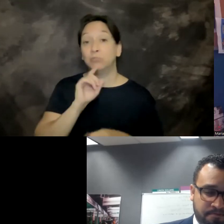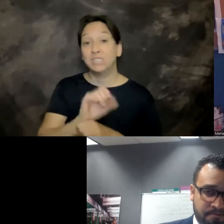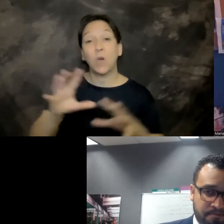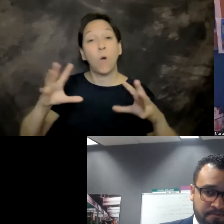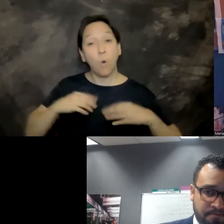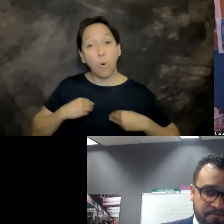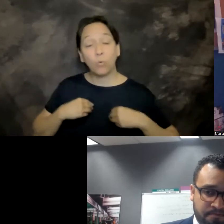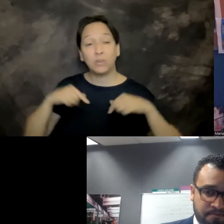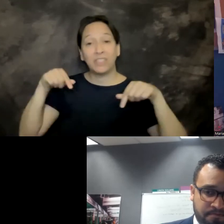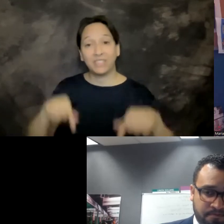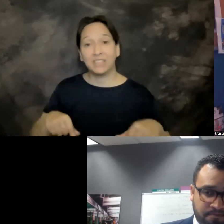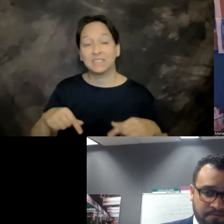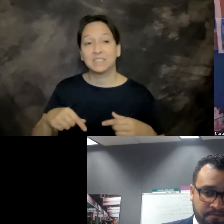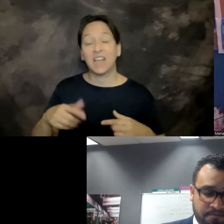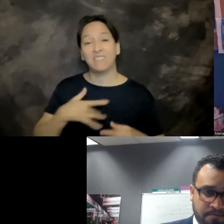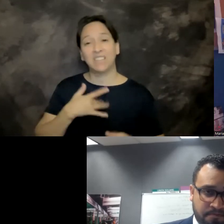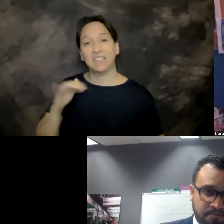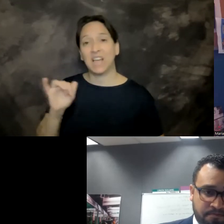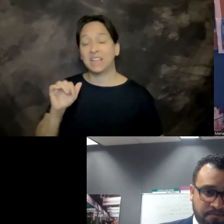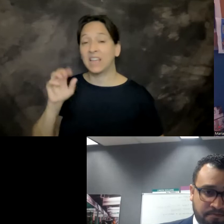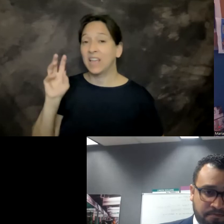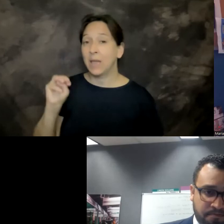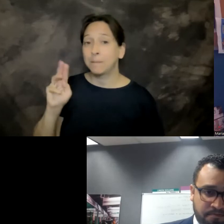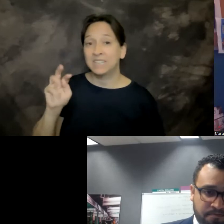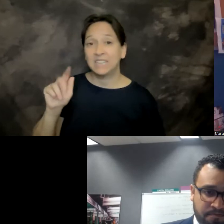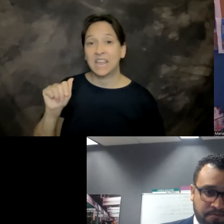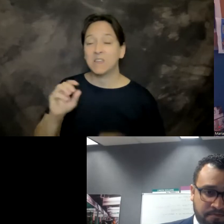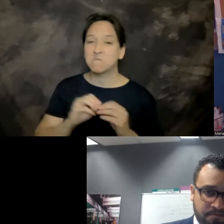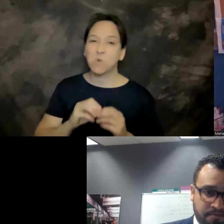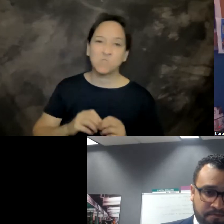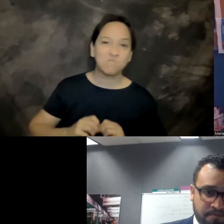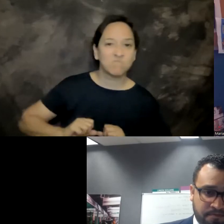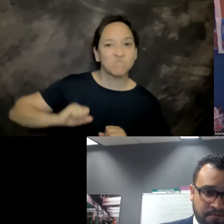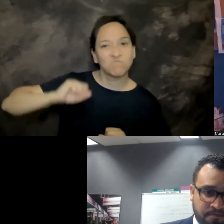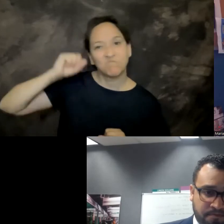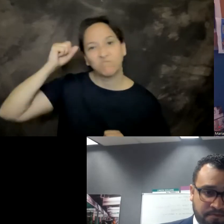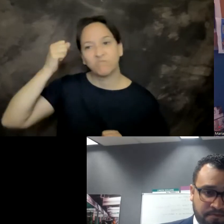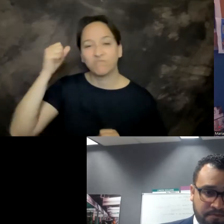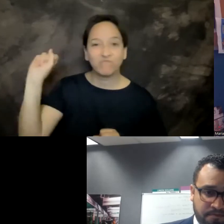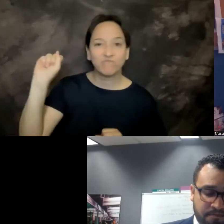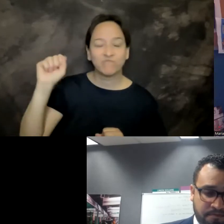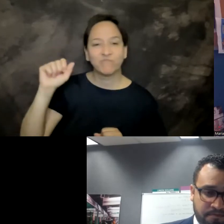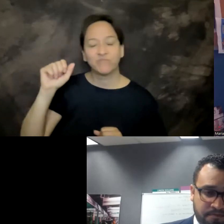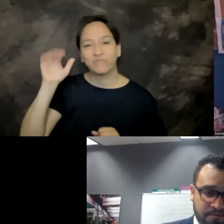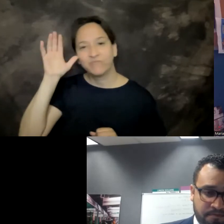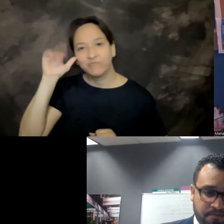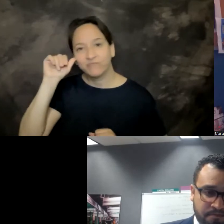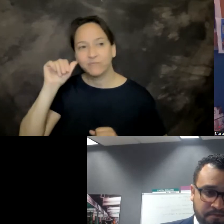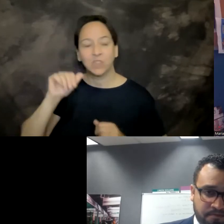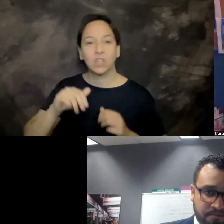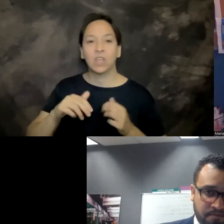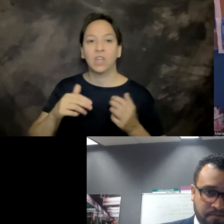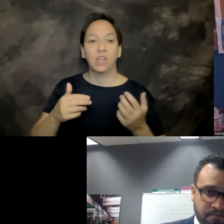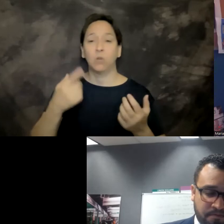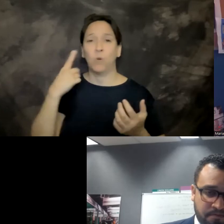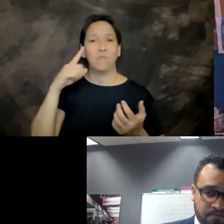making this, I feel like the MBTA is digging in on semantics around having to show a Charlie card.